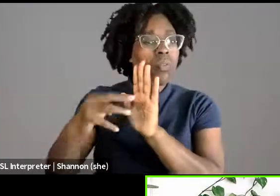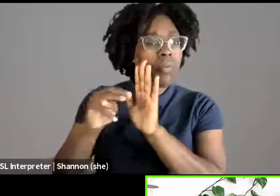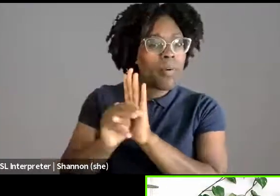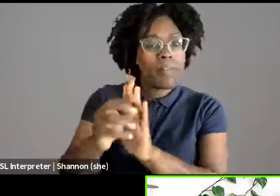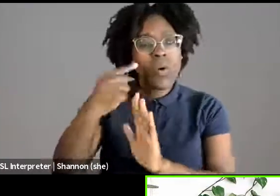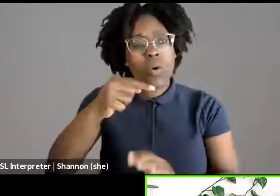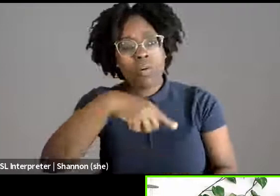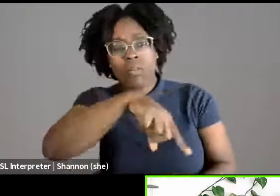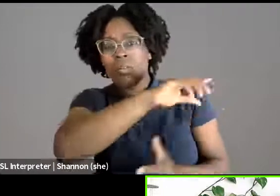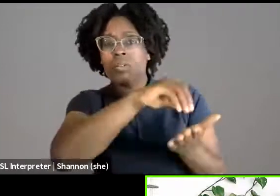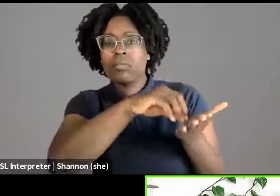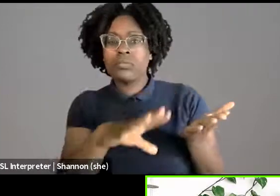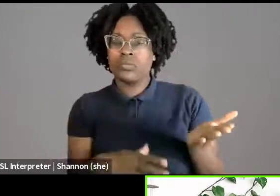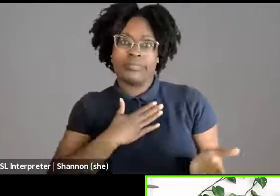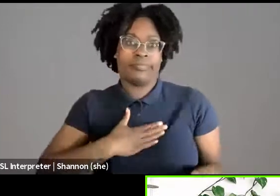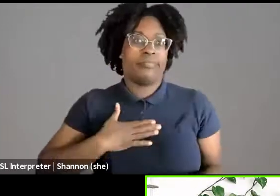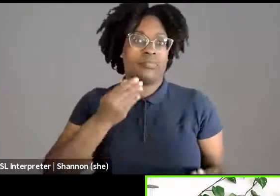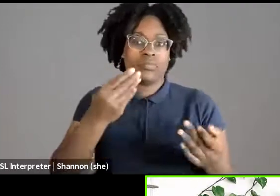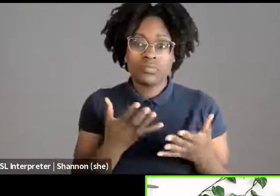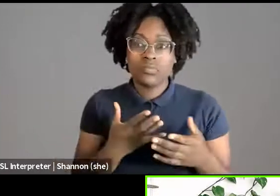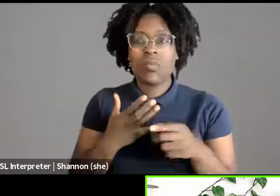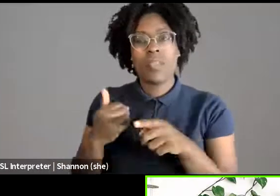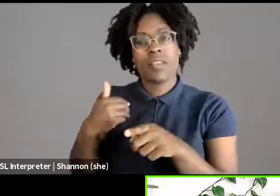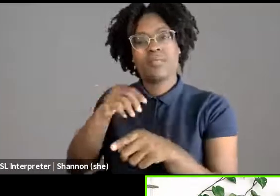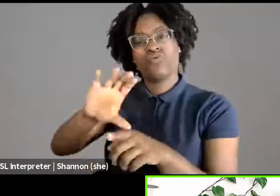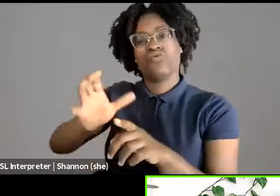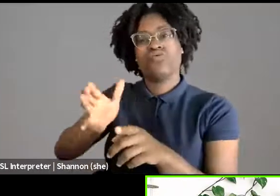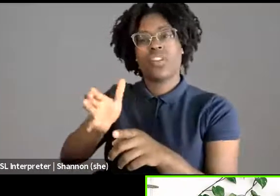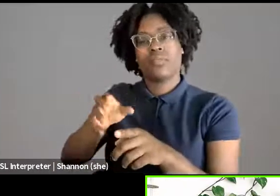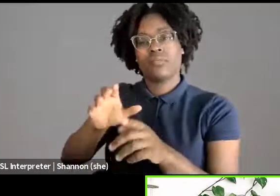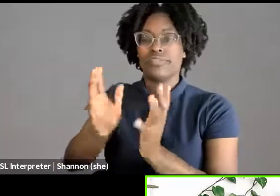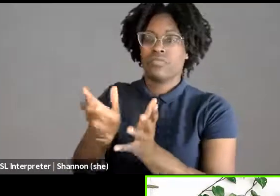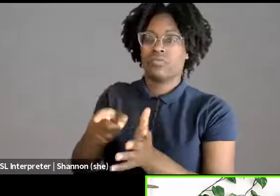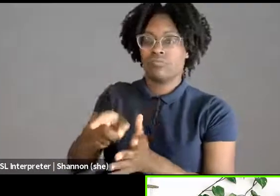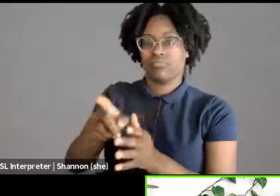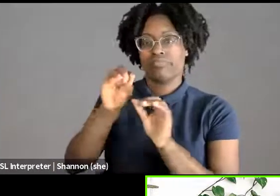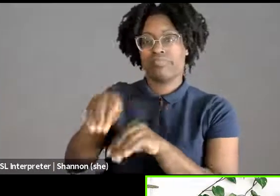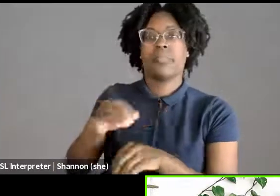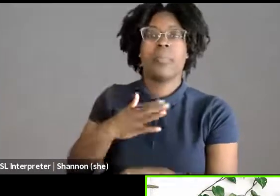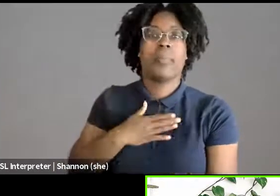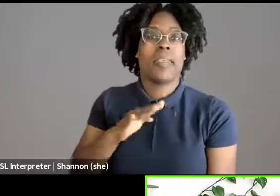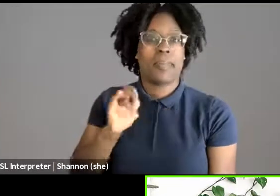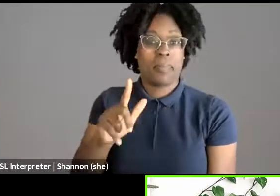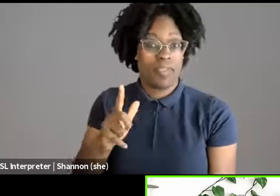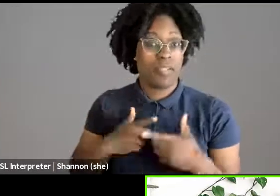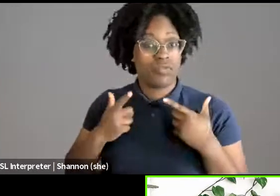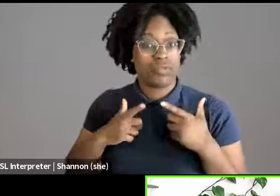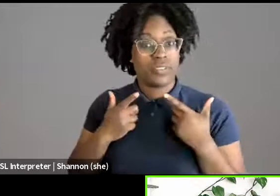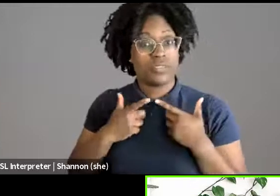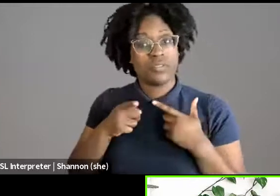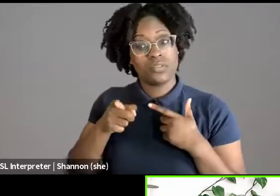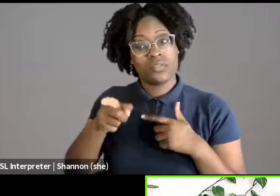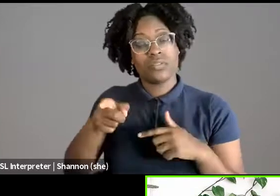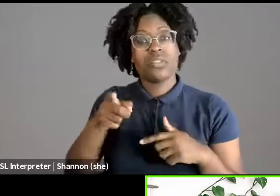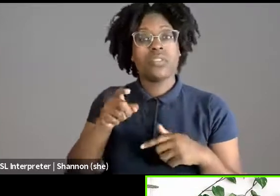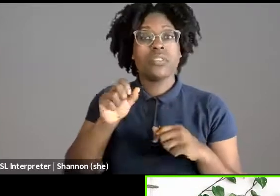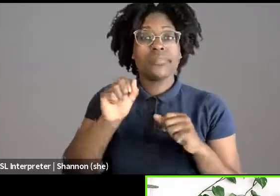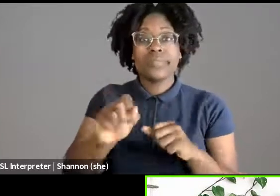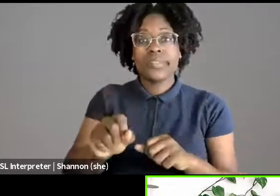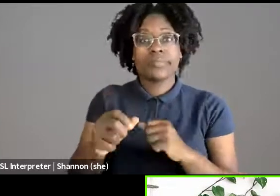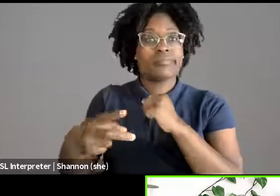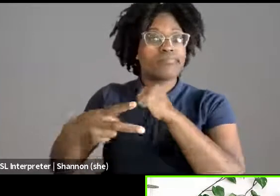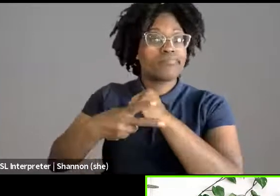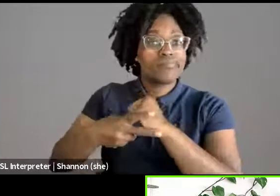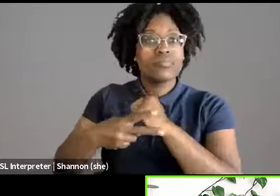information. I'm dropping my email address there in the chat so that you can get in touch directly with me. We are working with folks who